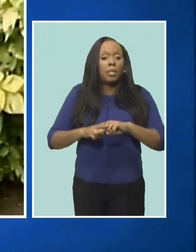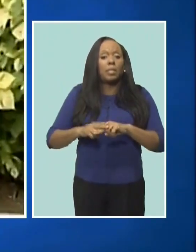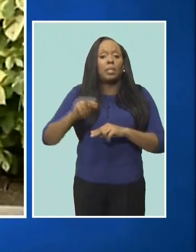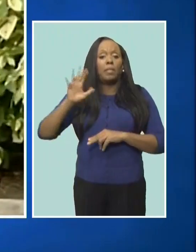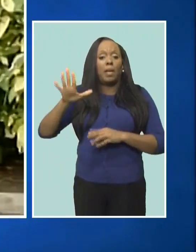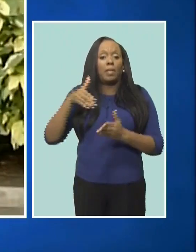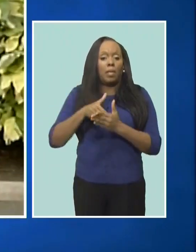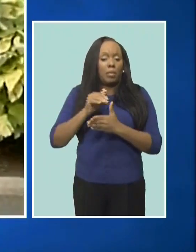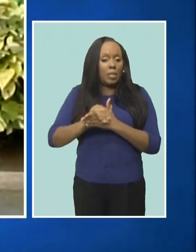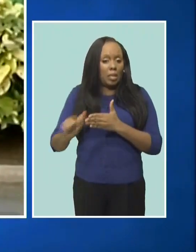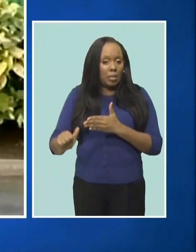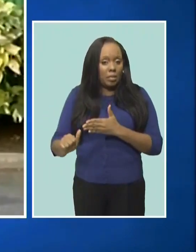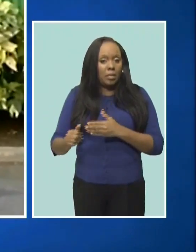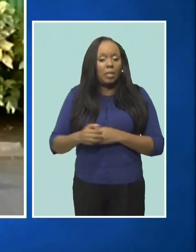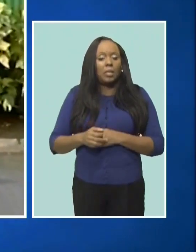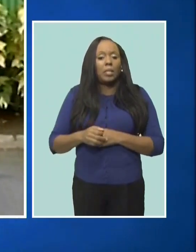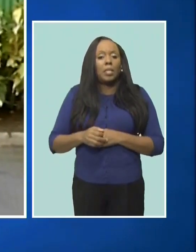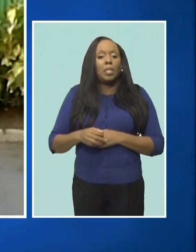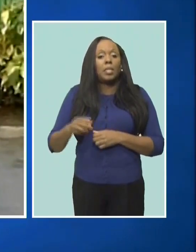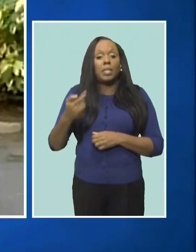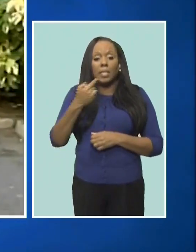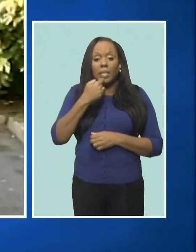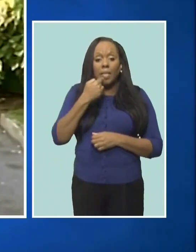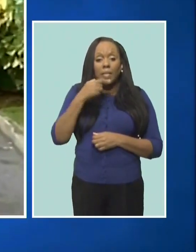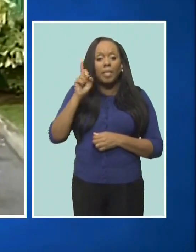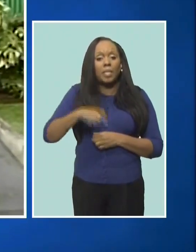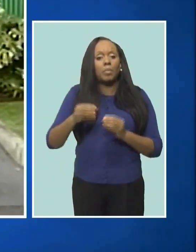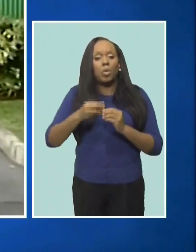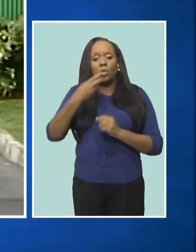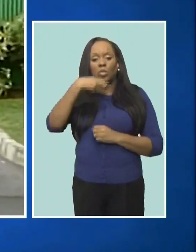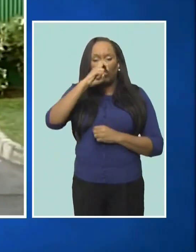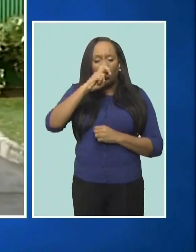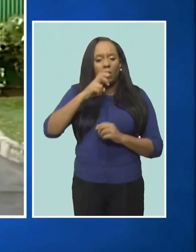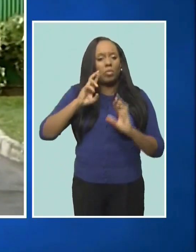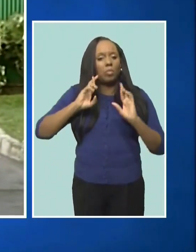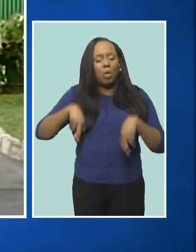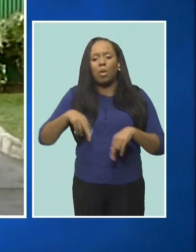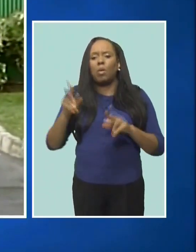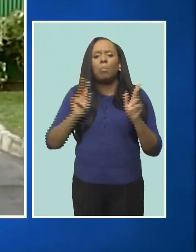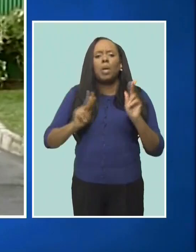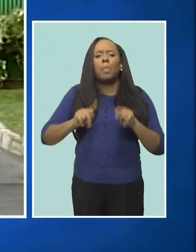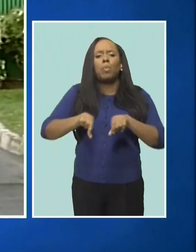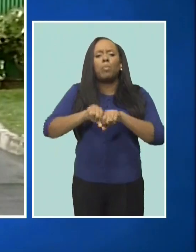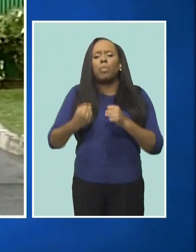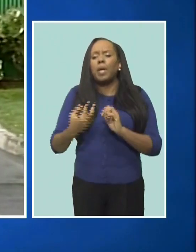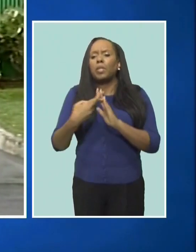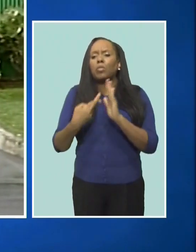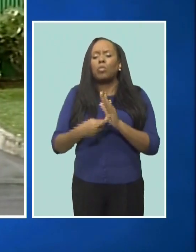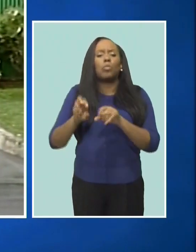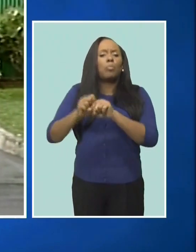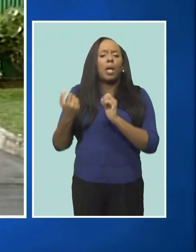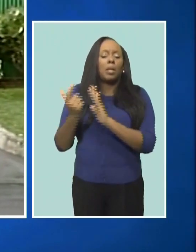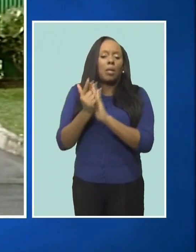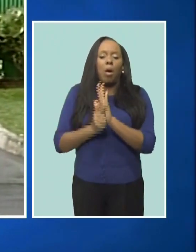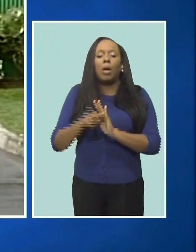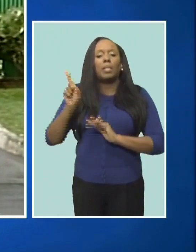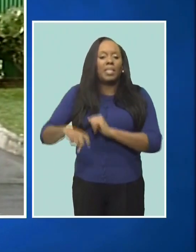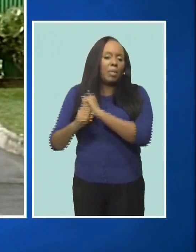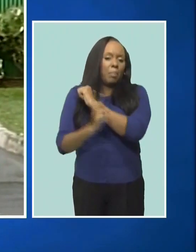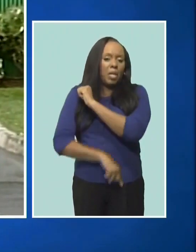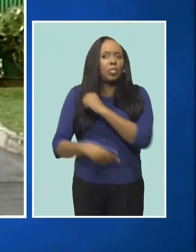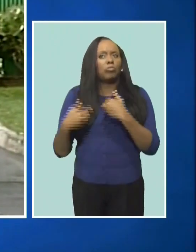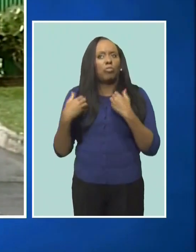of Energy and Business Development says there needs to be stricter response to persistent violations. She was making her contribution